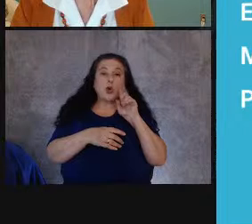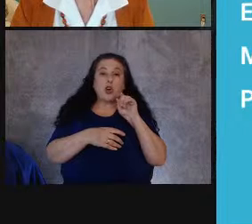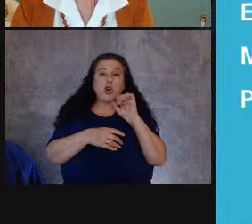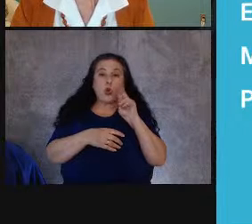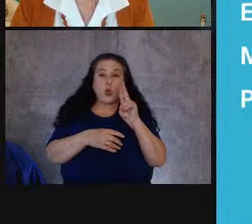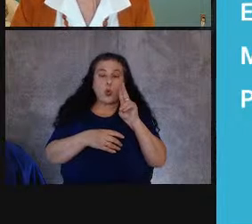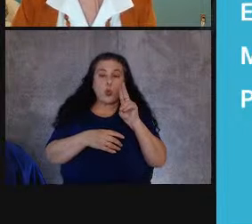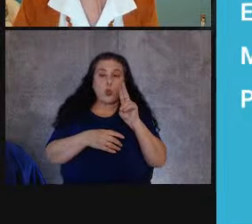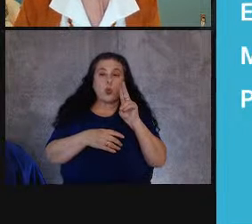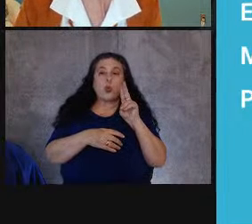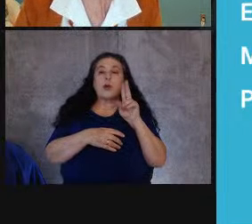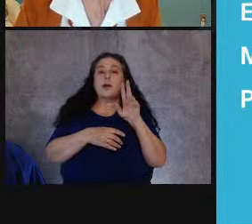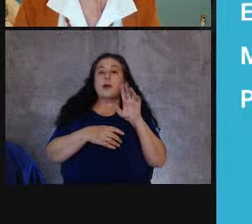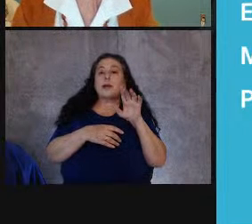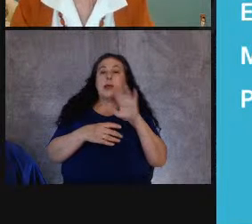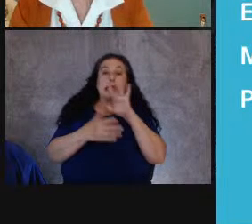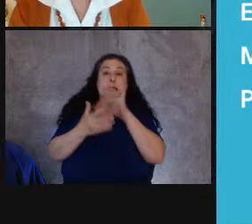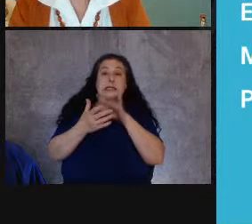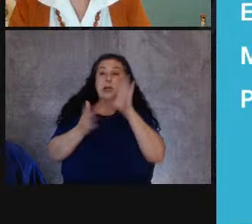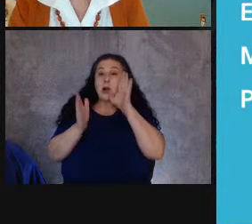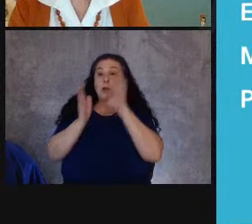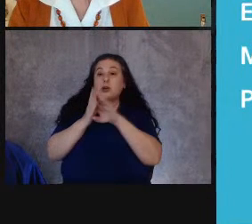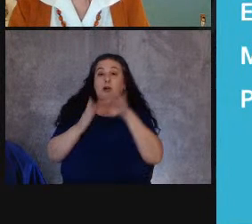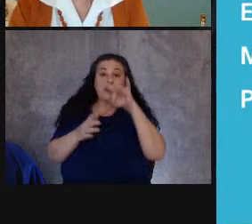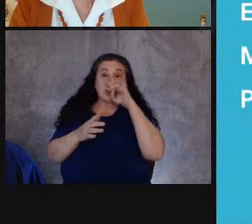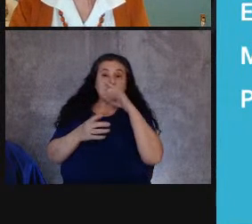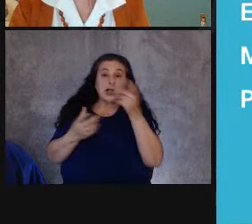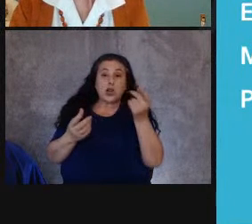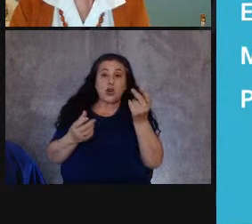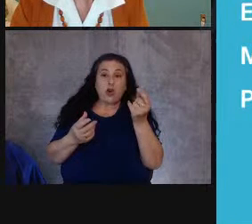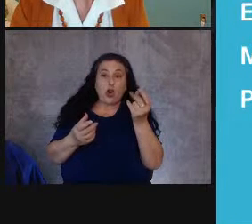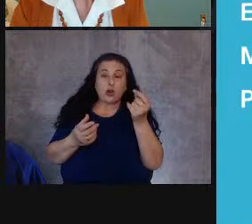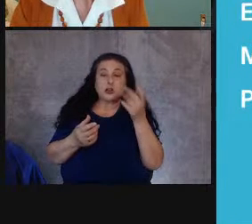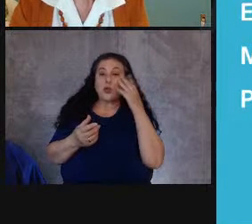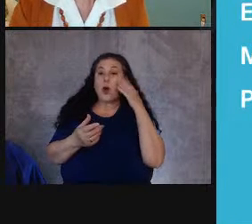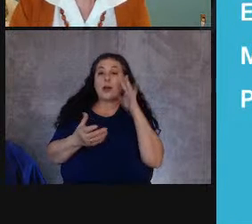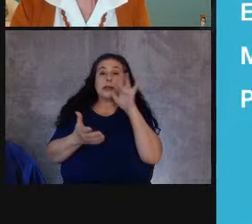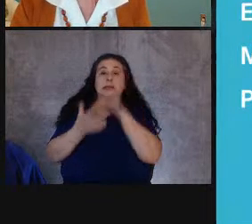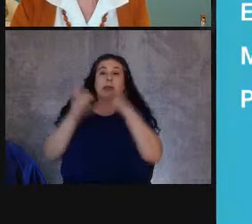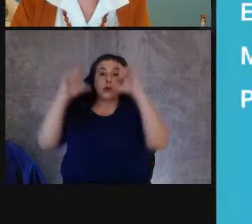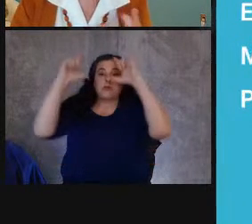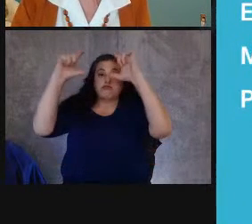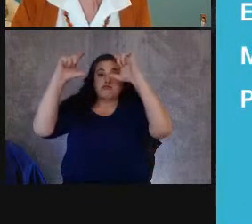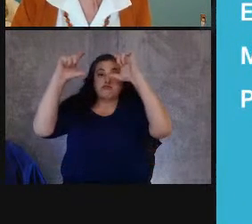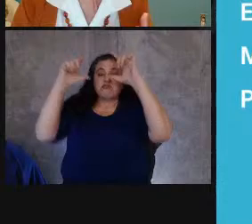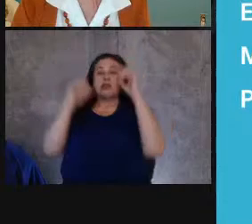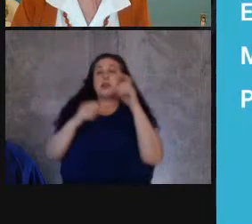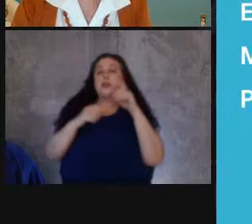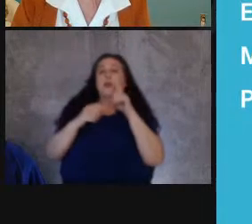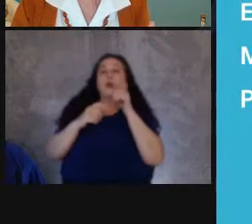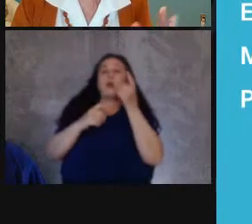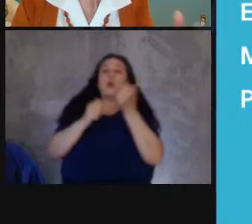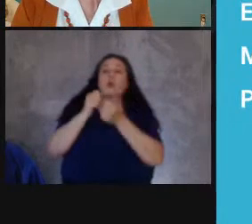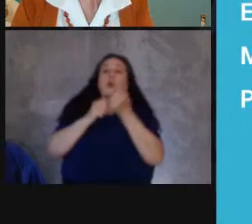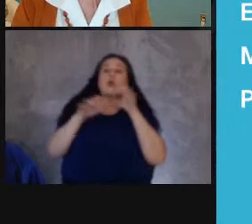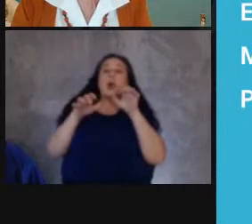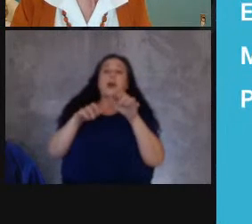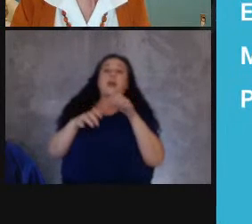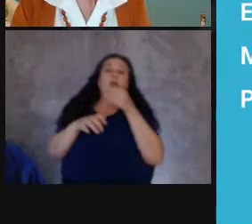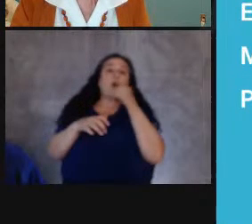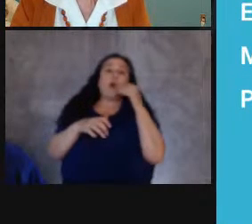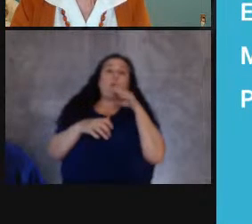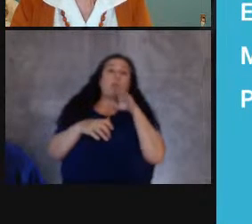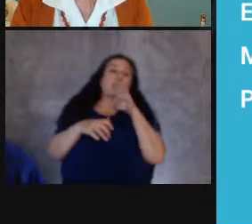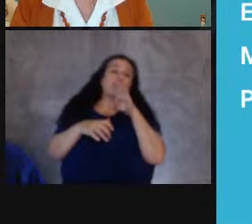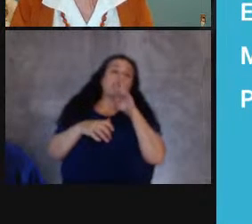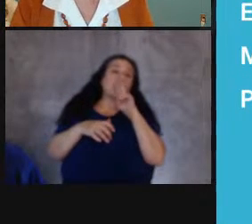these, the kids and dogs. And the reason I have this picture there is One of the most active home bureau leaders